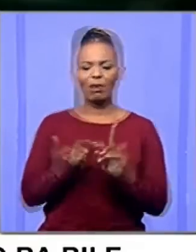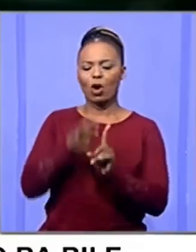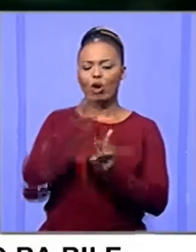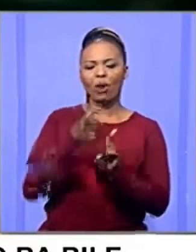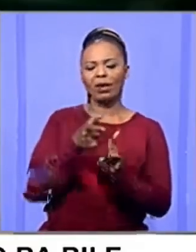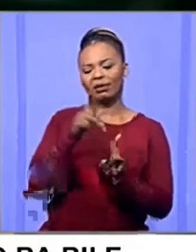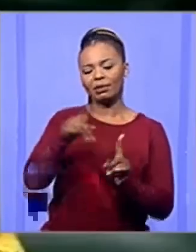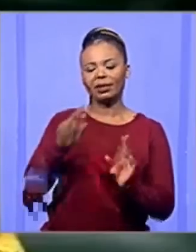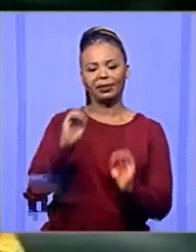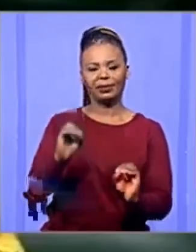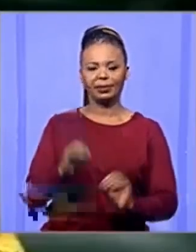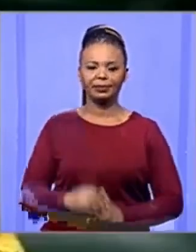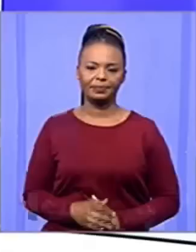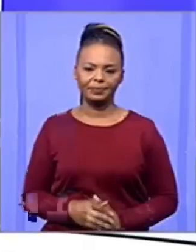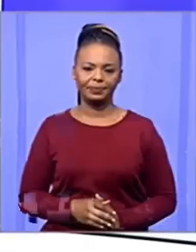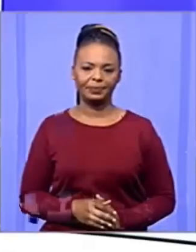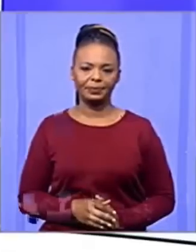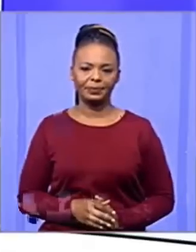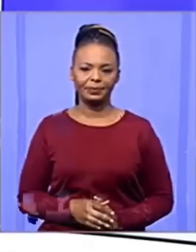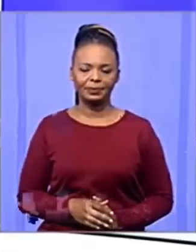ditaba.